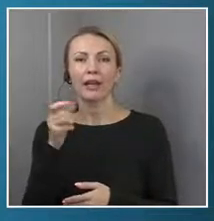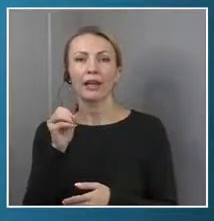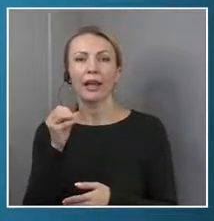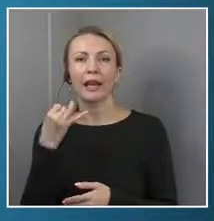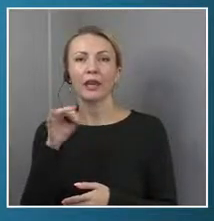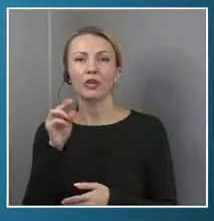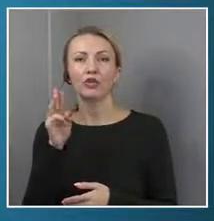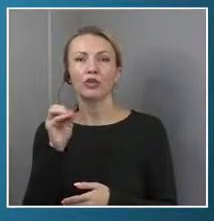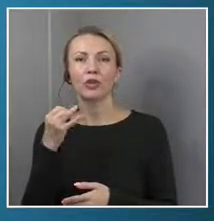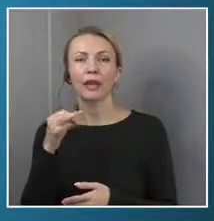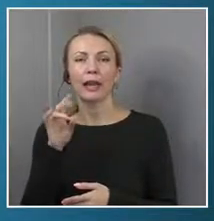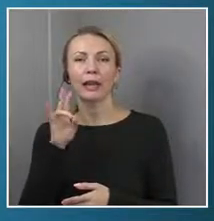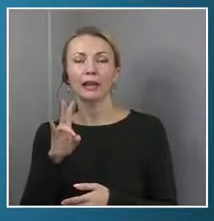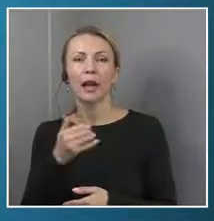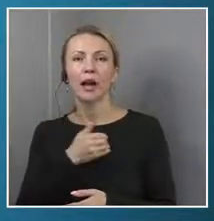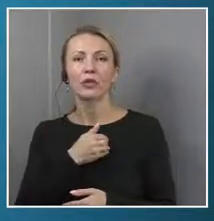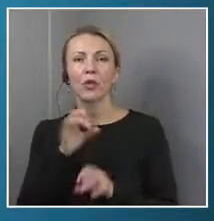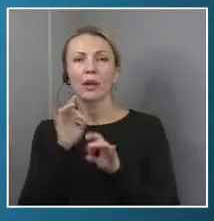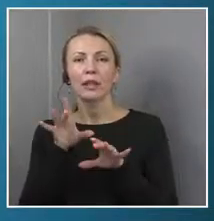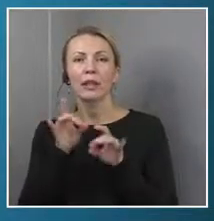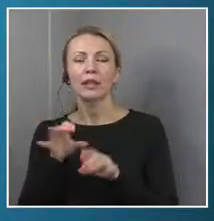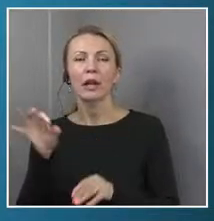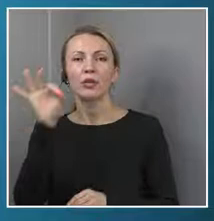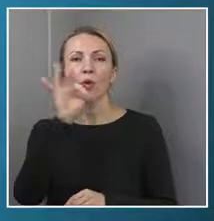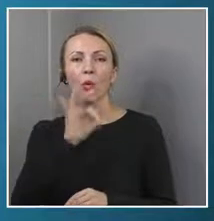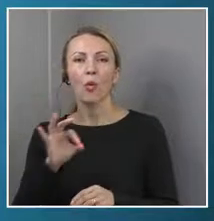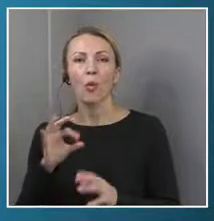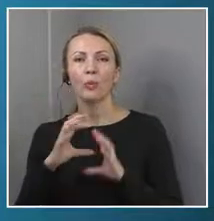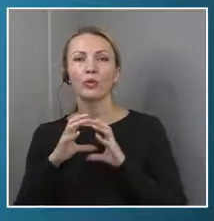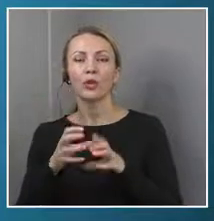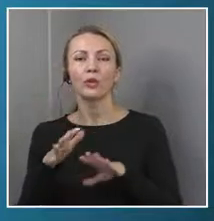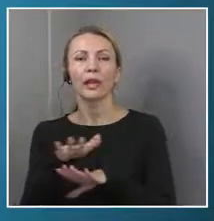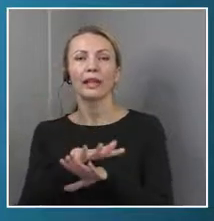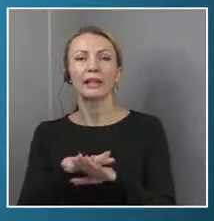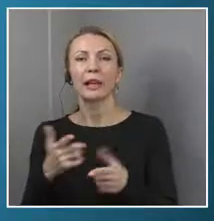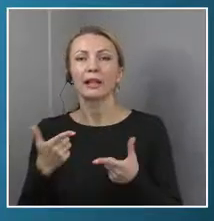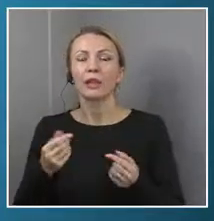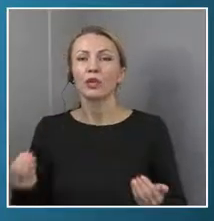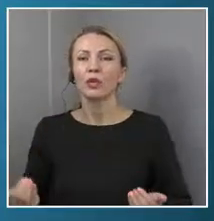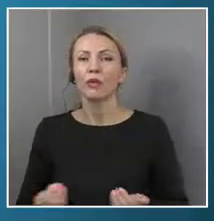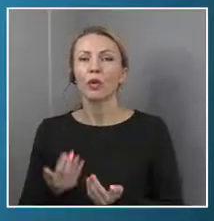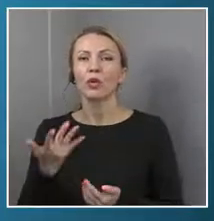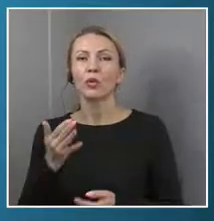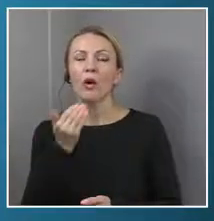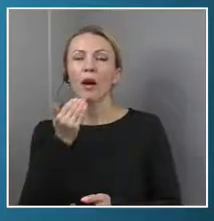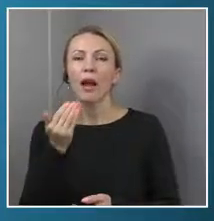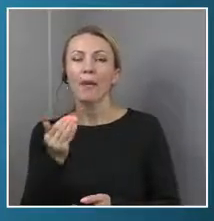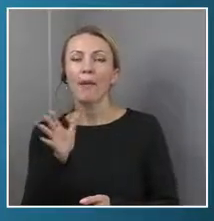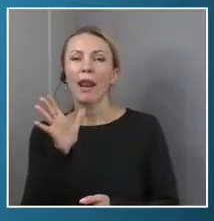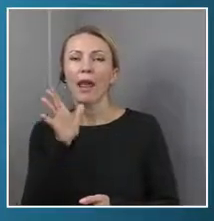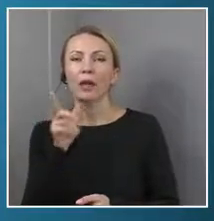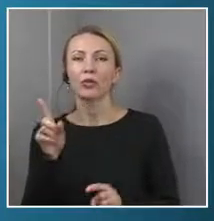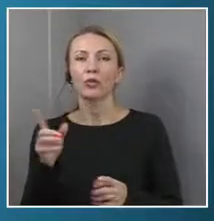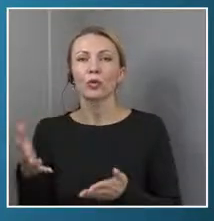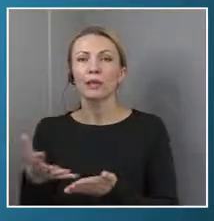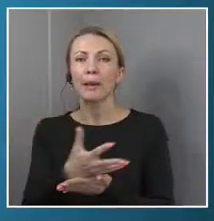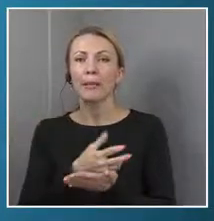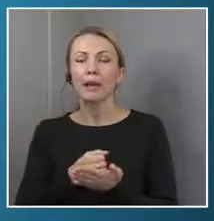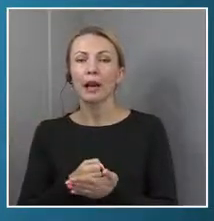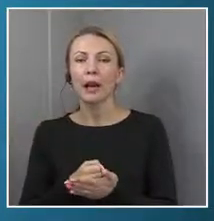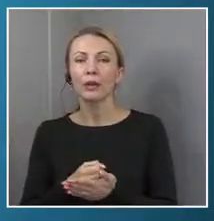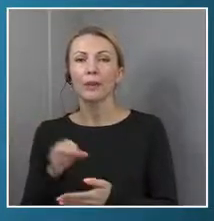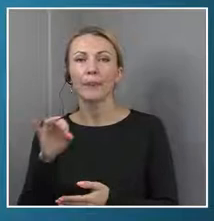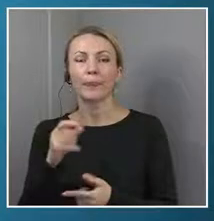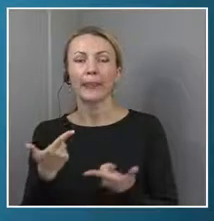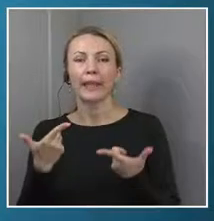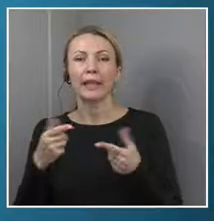such as Gerstein and Glorianchenko and other artists. And